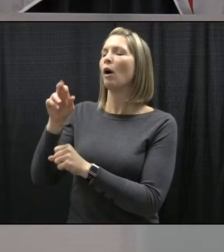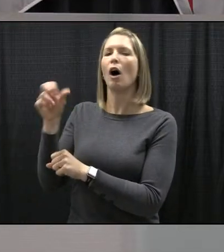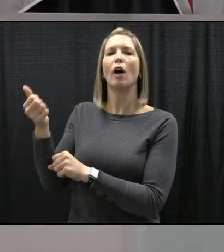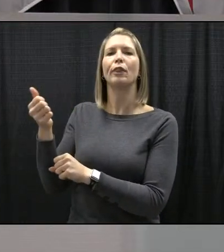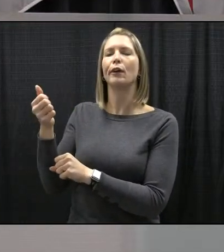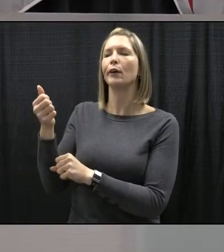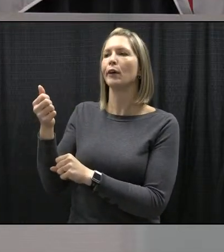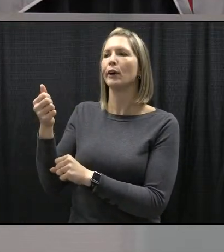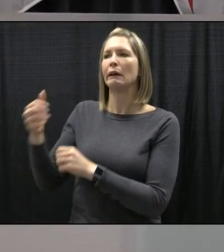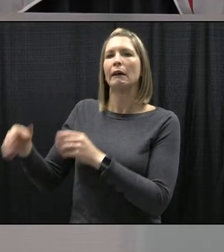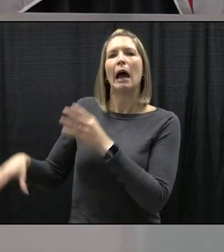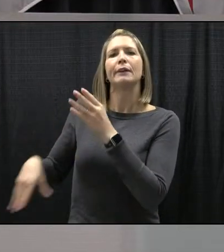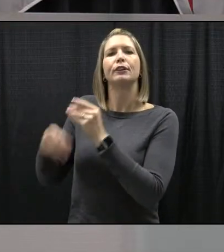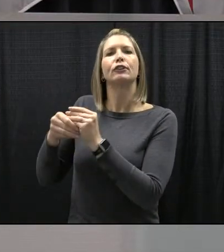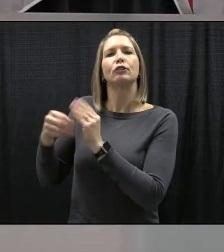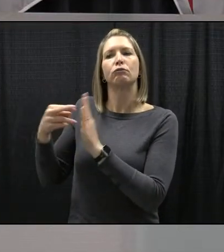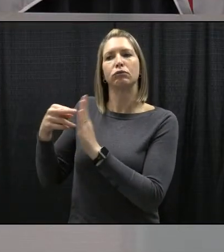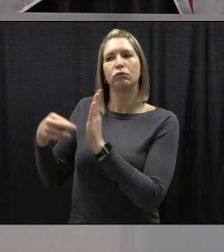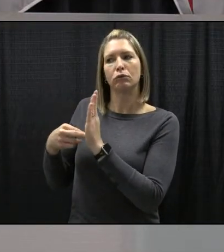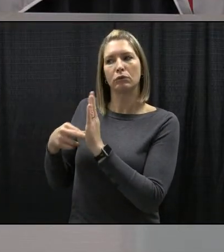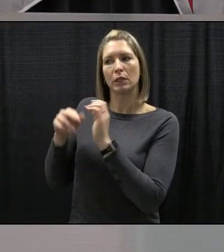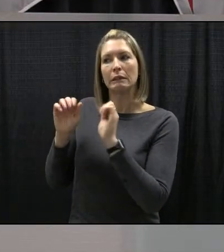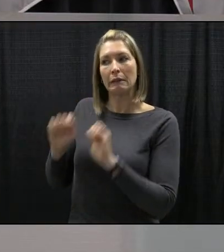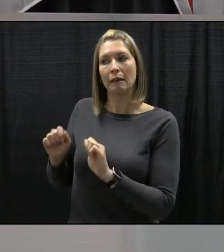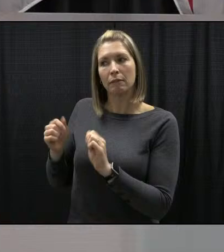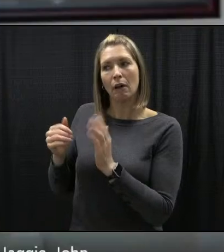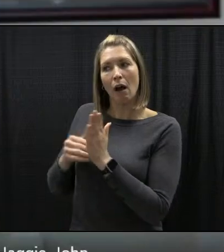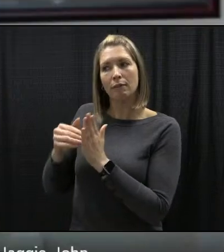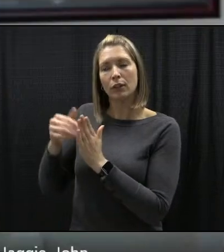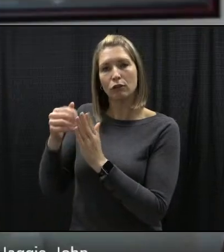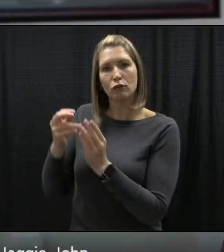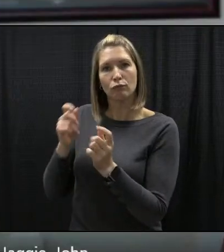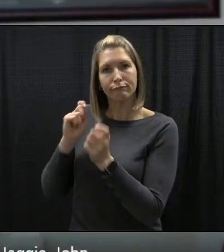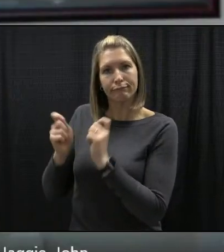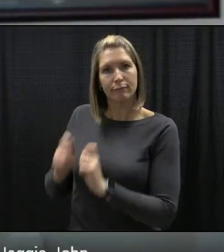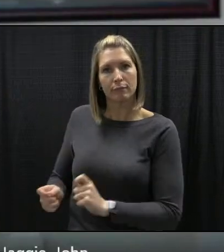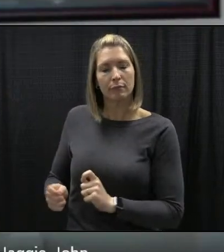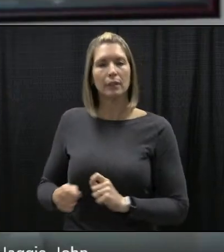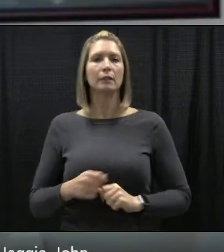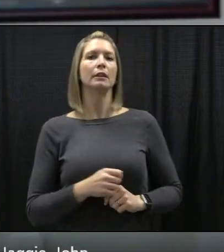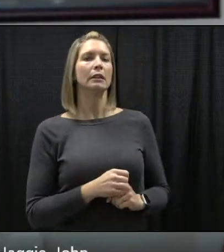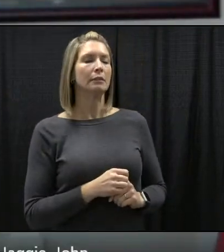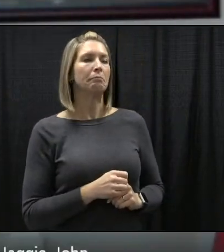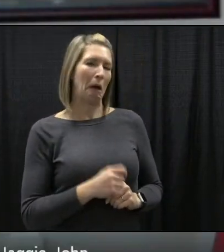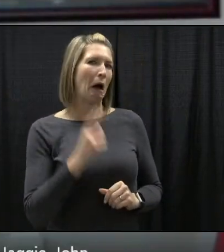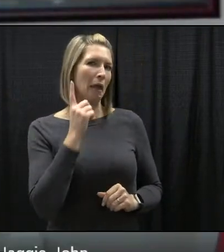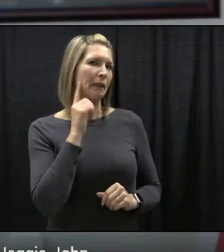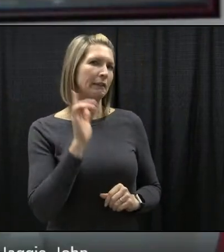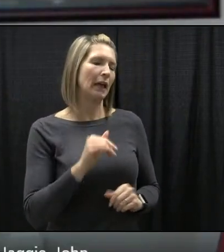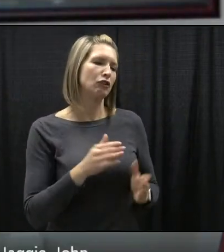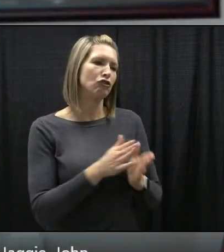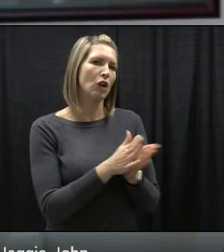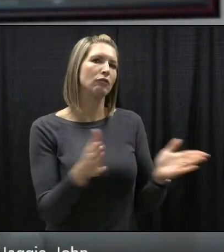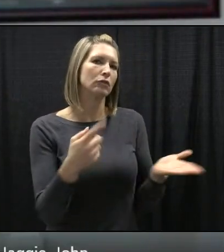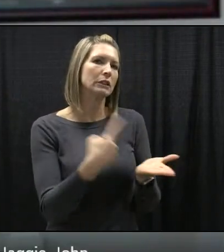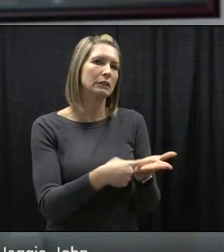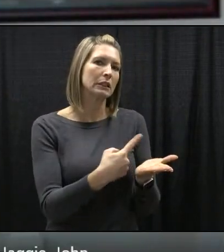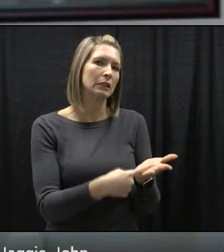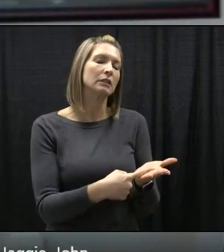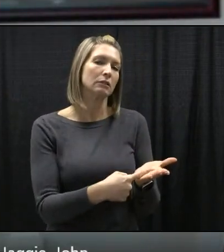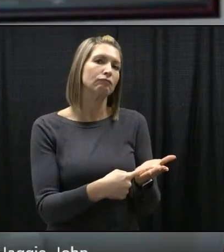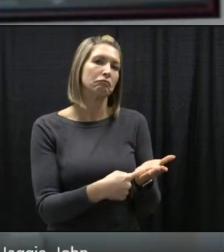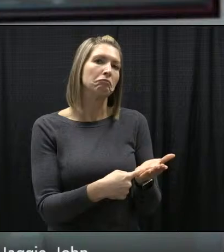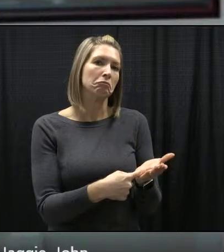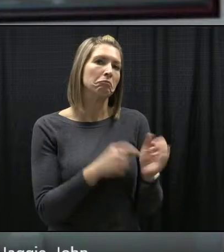such as the similar mandate for government employees? I think that's part of a general discussion, and I'd loop back to